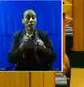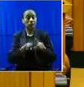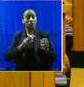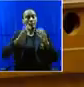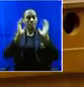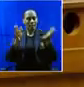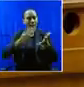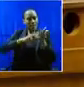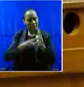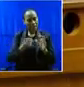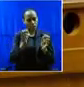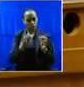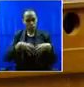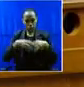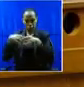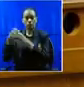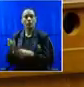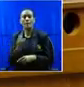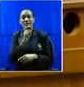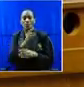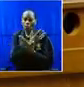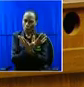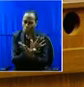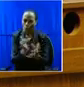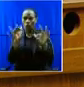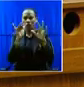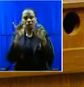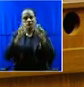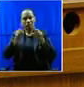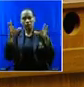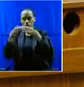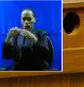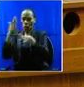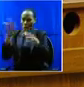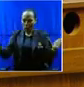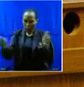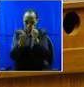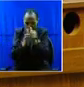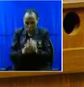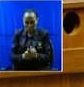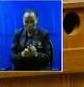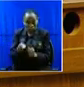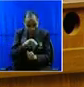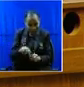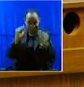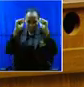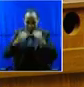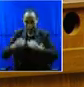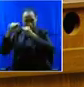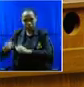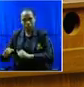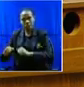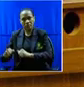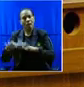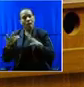plans, which bring all partners together to agree on specific measures to